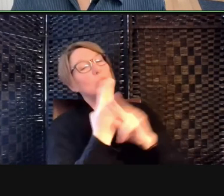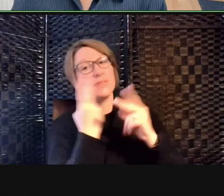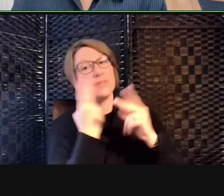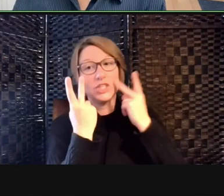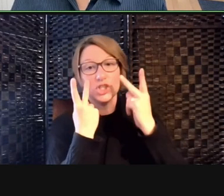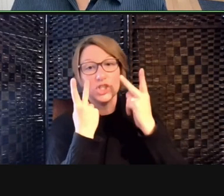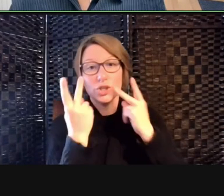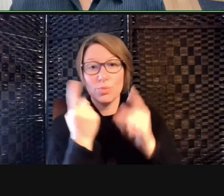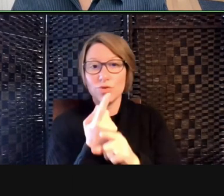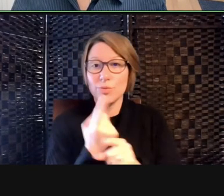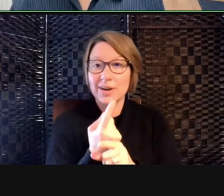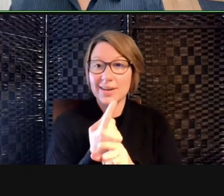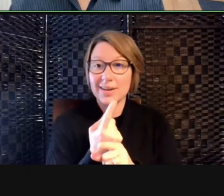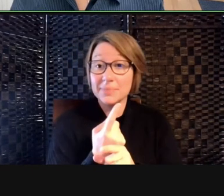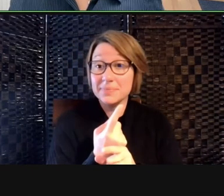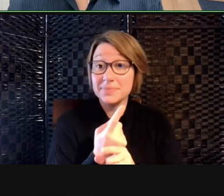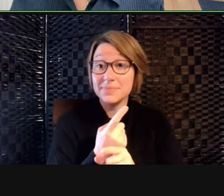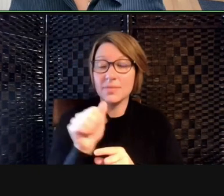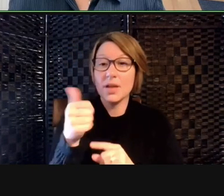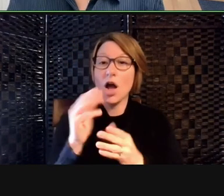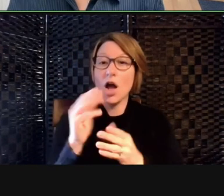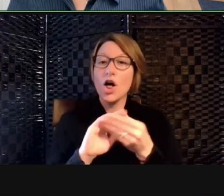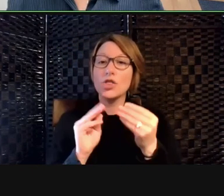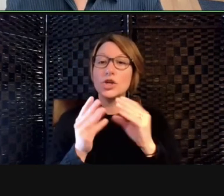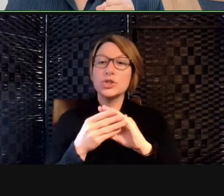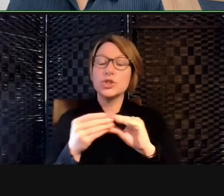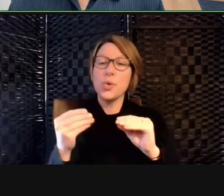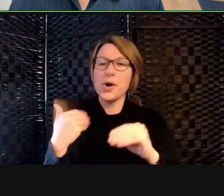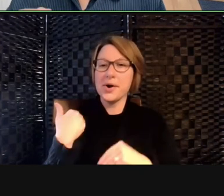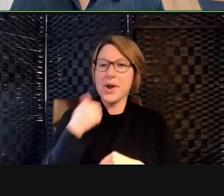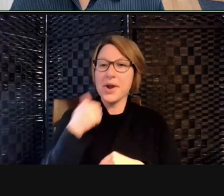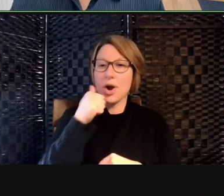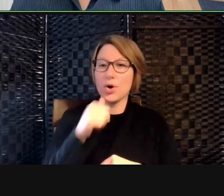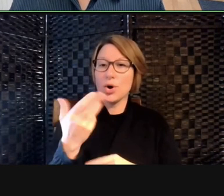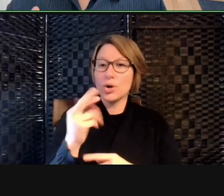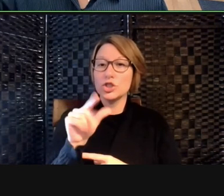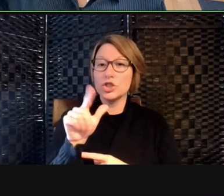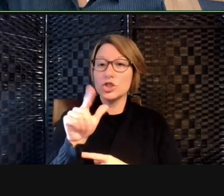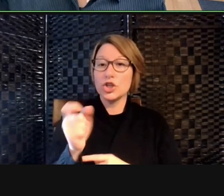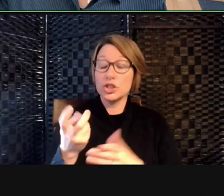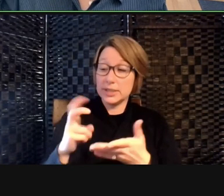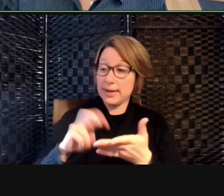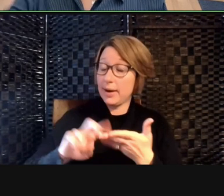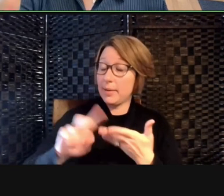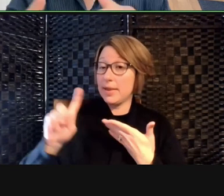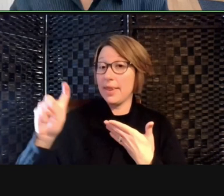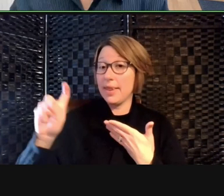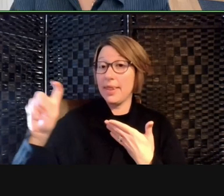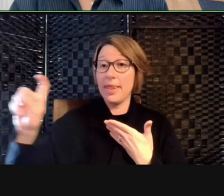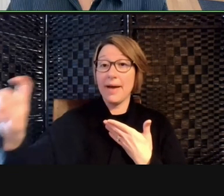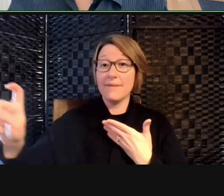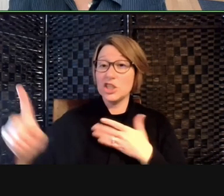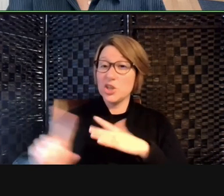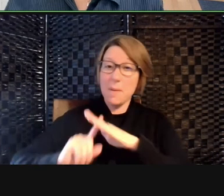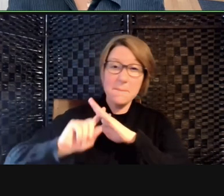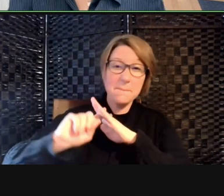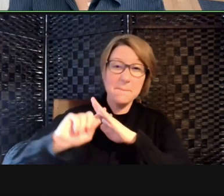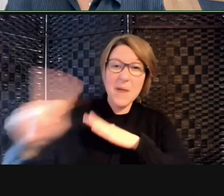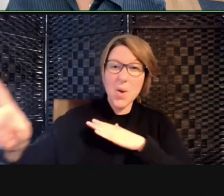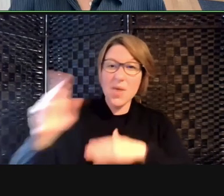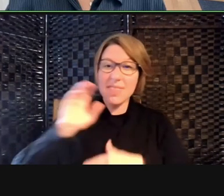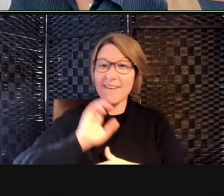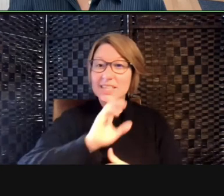Another story David's told me is this young girl he knew with charge syndrome that would just, when she got up and left the classroom, she just made a beeline straight to the